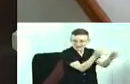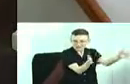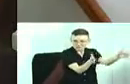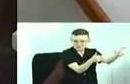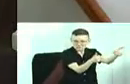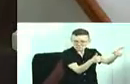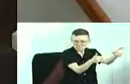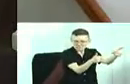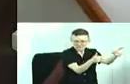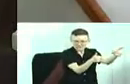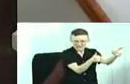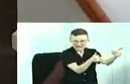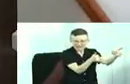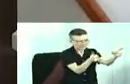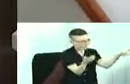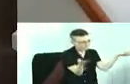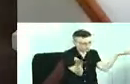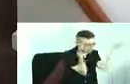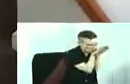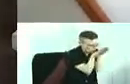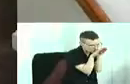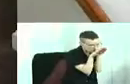with the shades closed, hiding out,